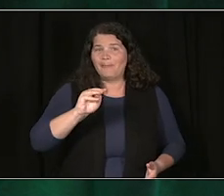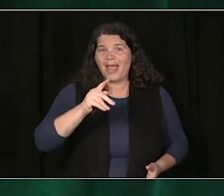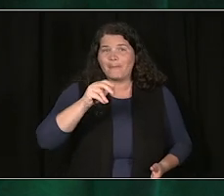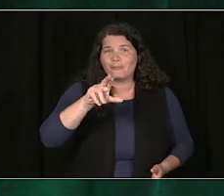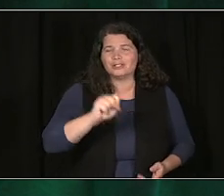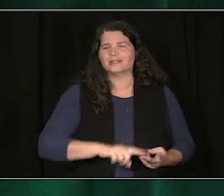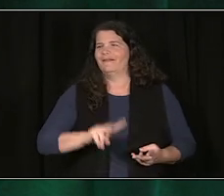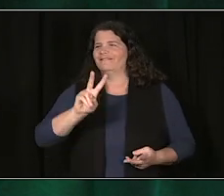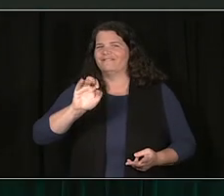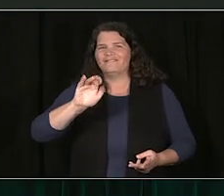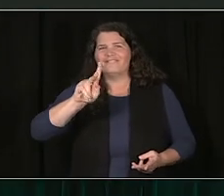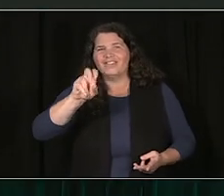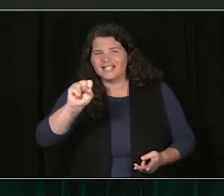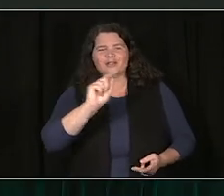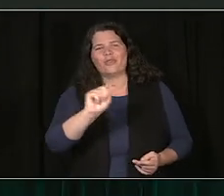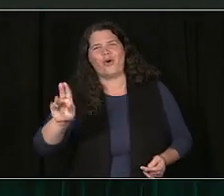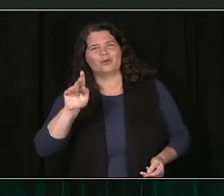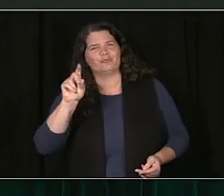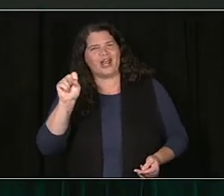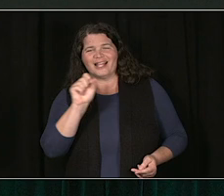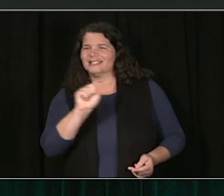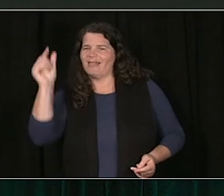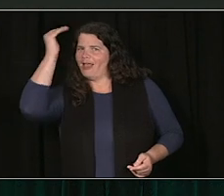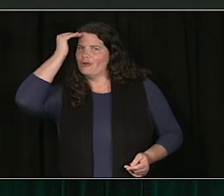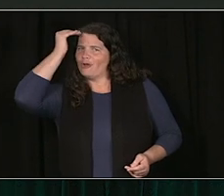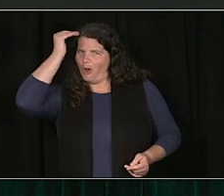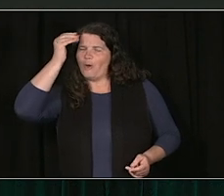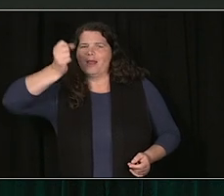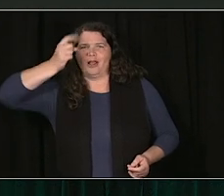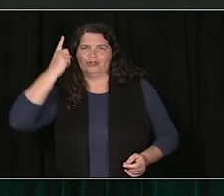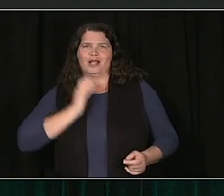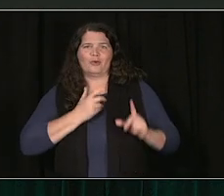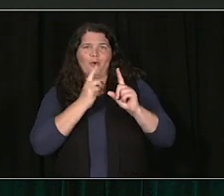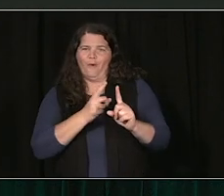the brands that we know and love, they really understand and know that we want to be